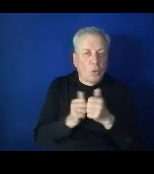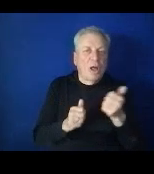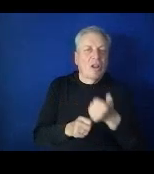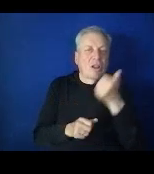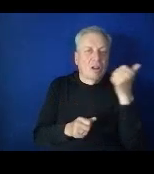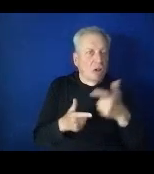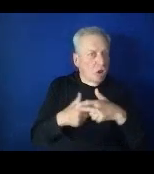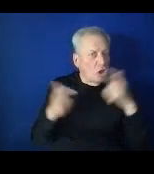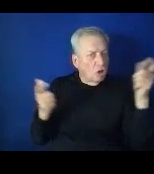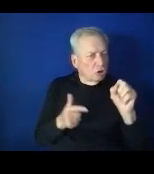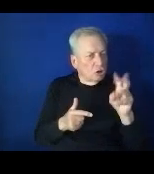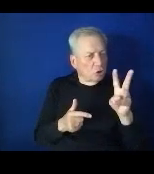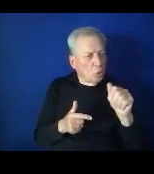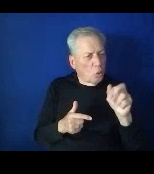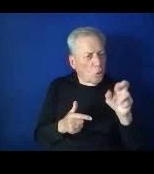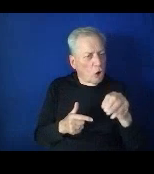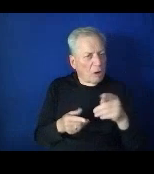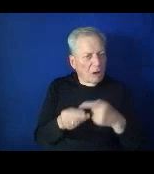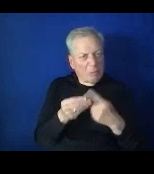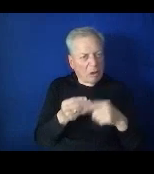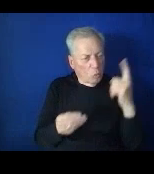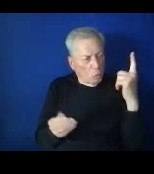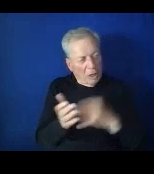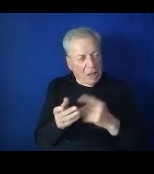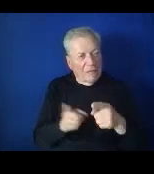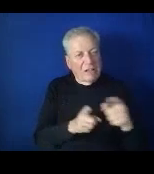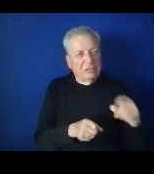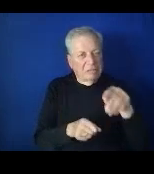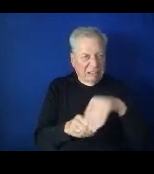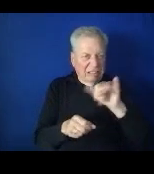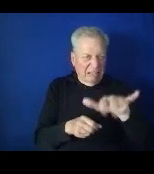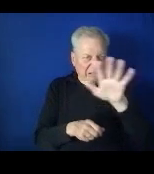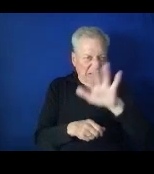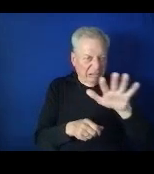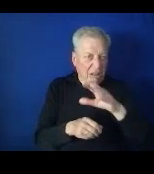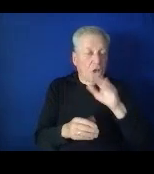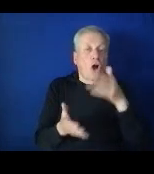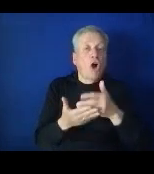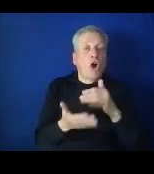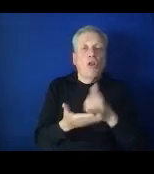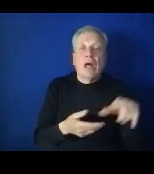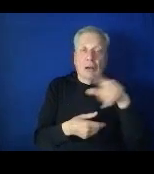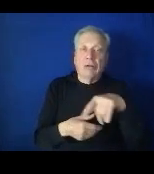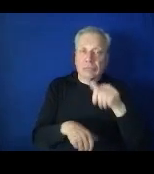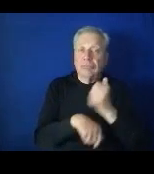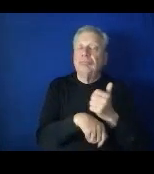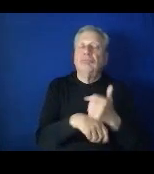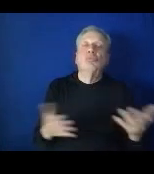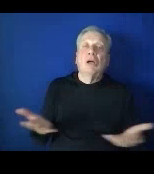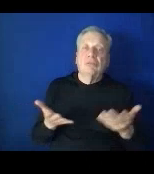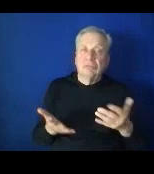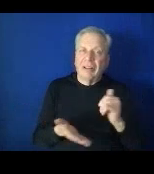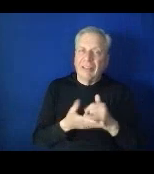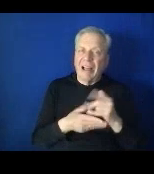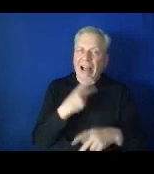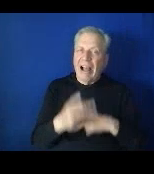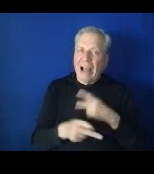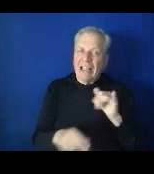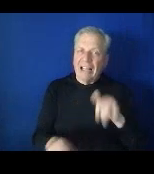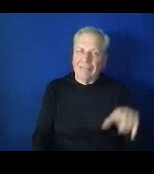large swarm with about 1,000 events in it right here. And altogether, they make up this kind of feature